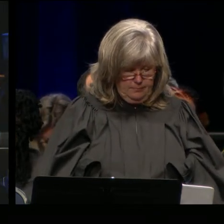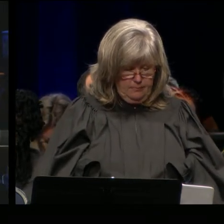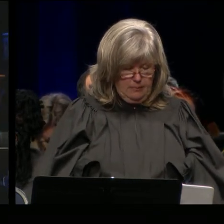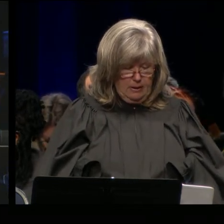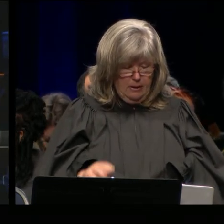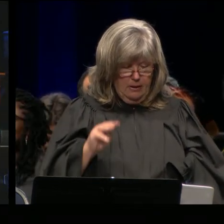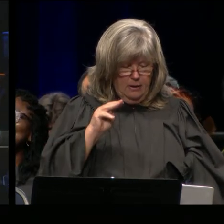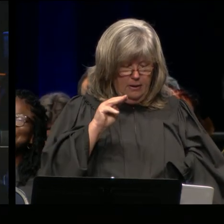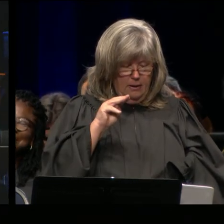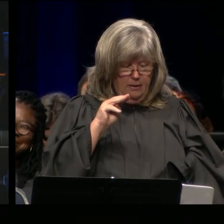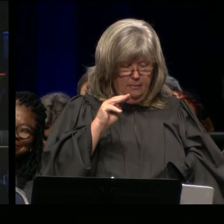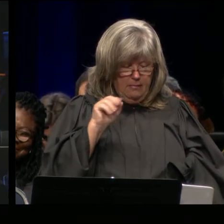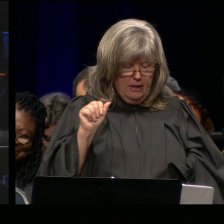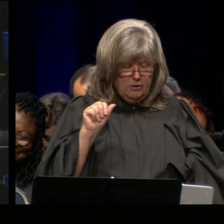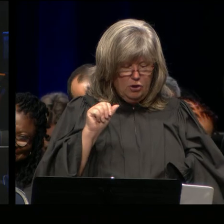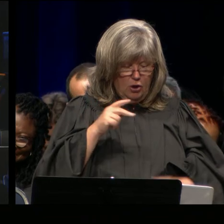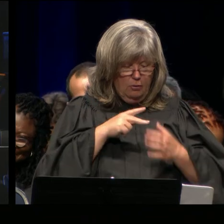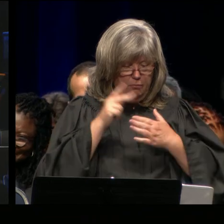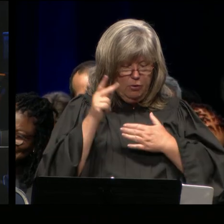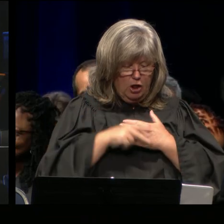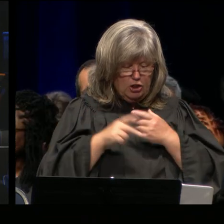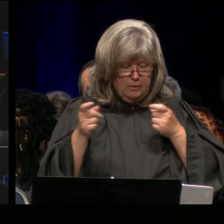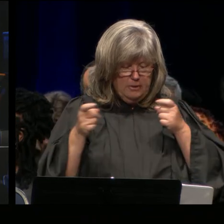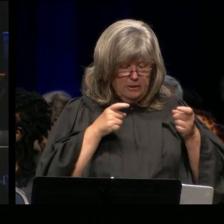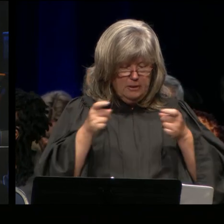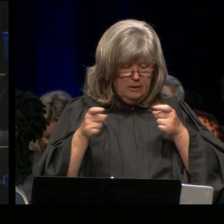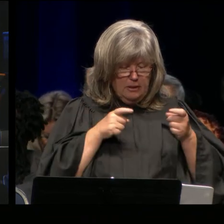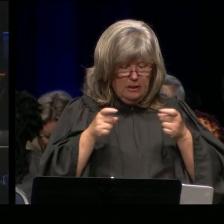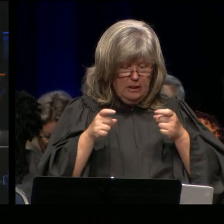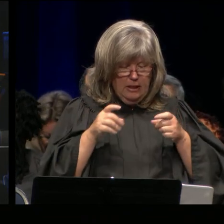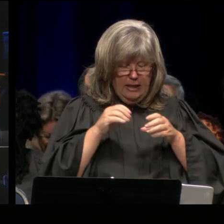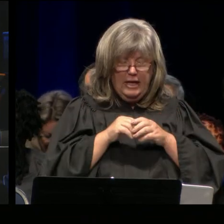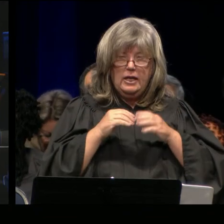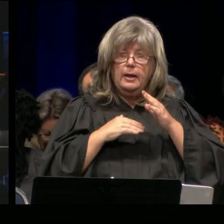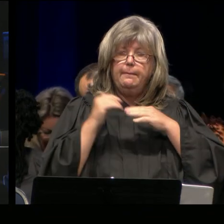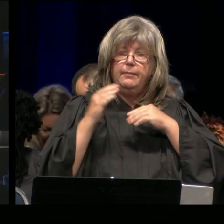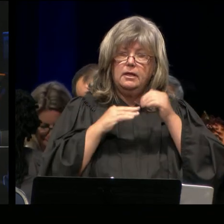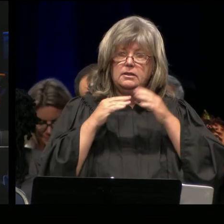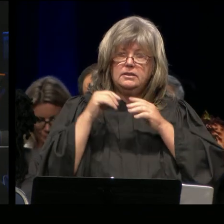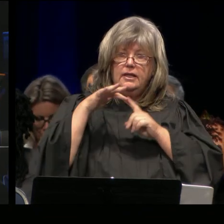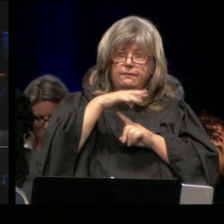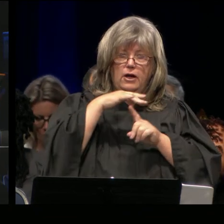Master of Project Management in Project Management in the Built Environment.